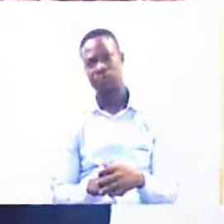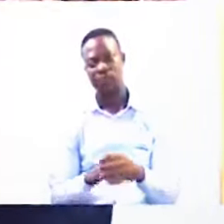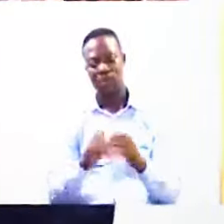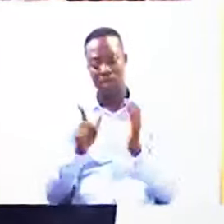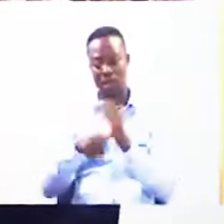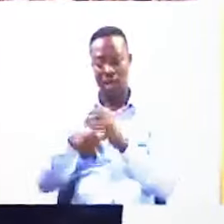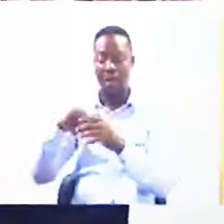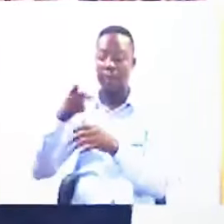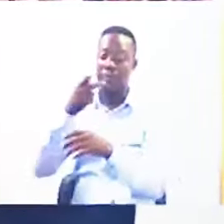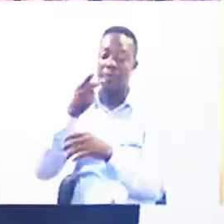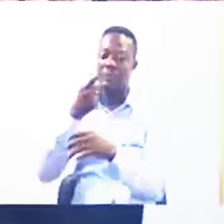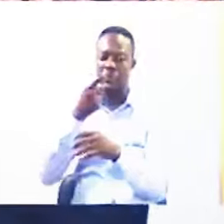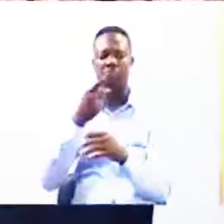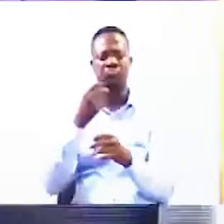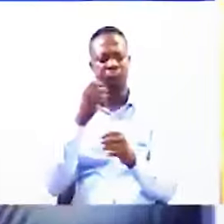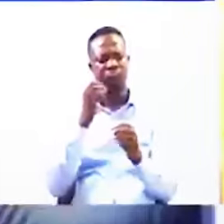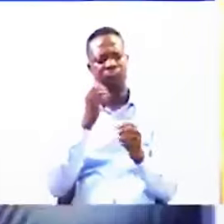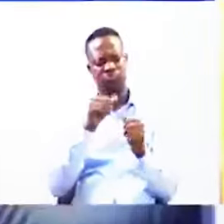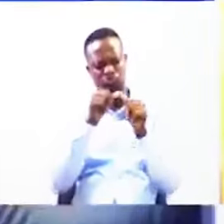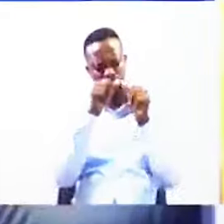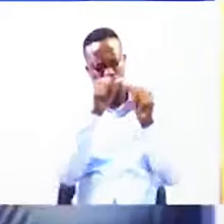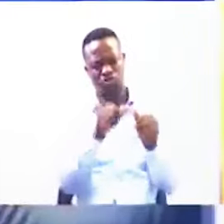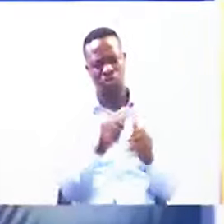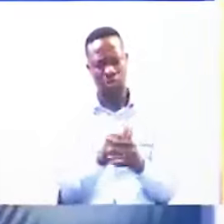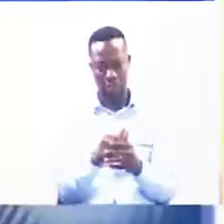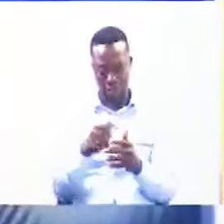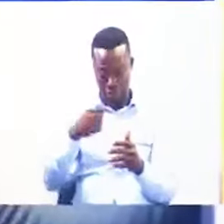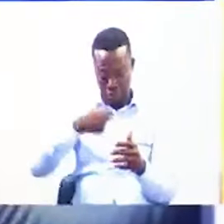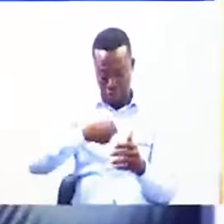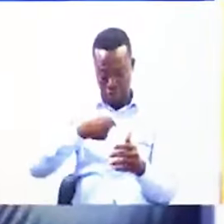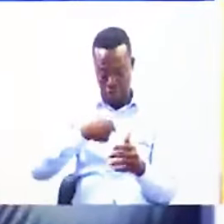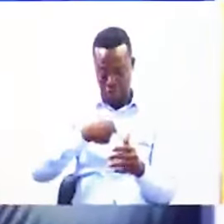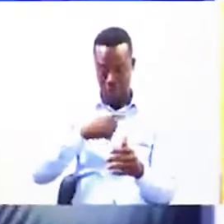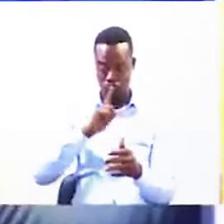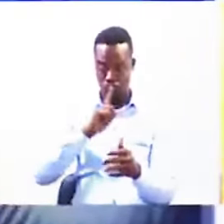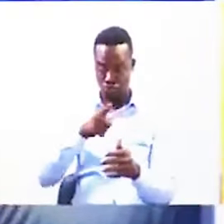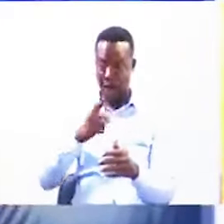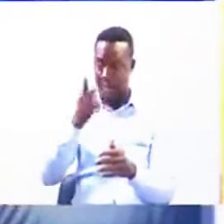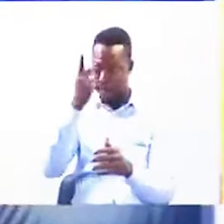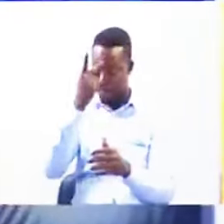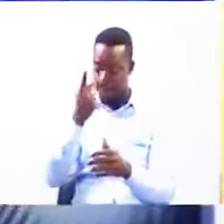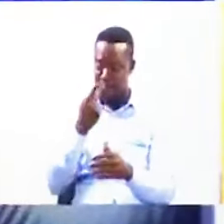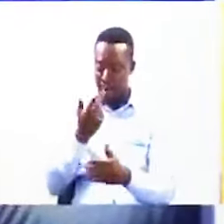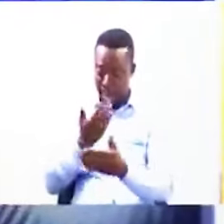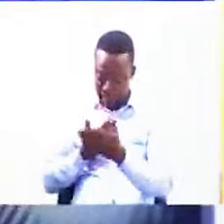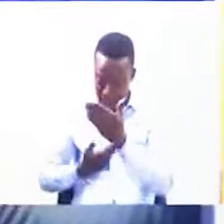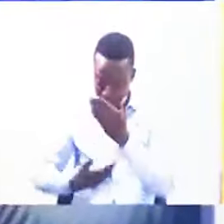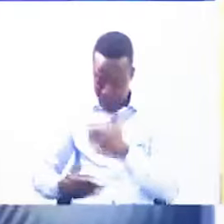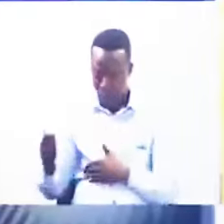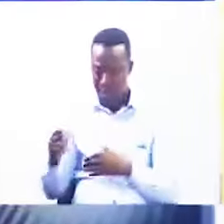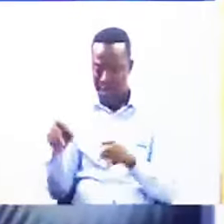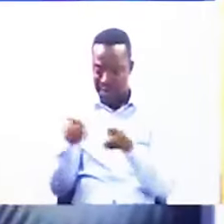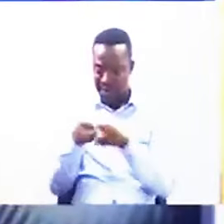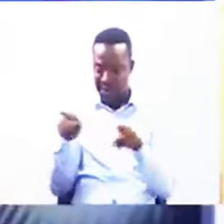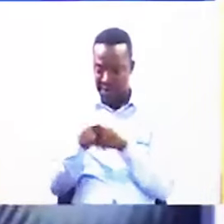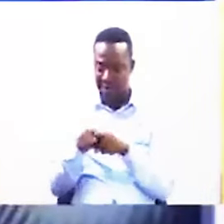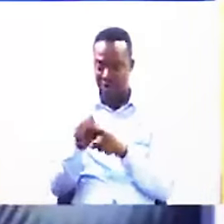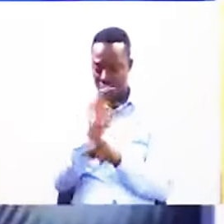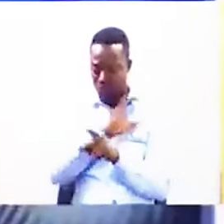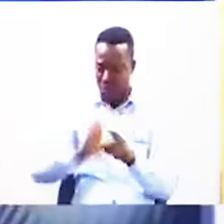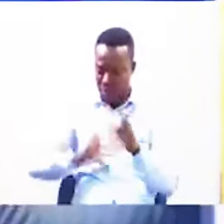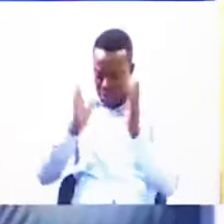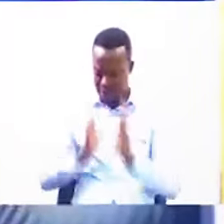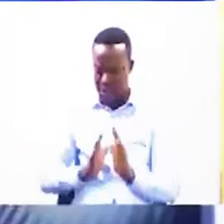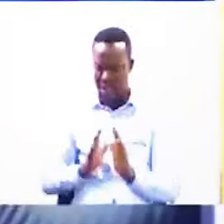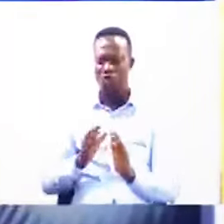Paul continues, we who are Jews by birth and not sinful Gentiles know